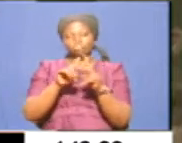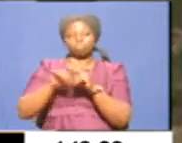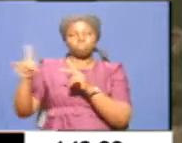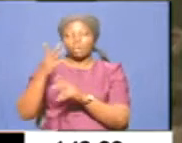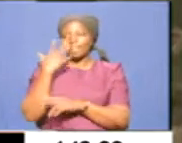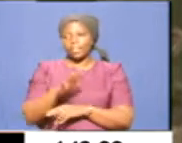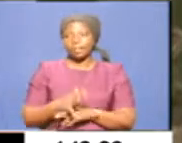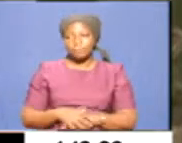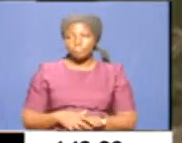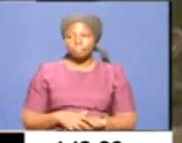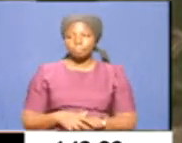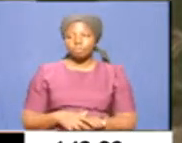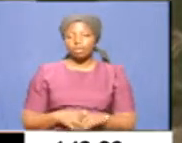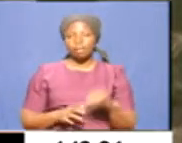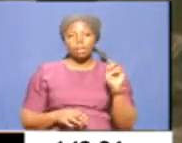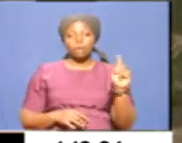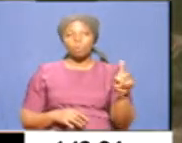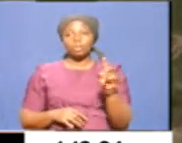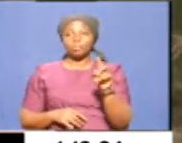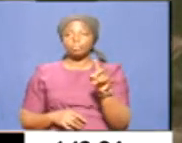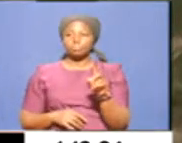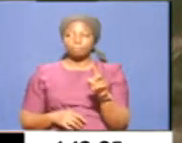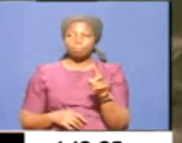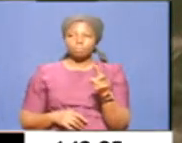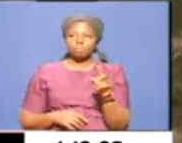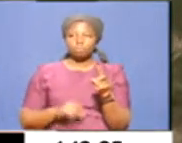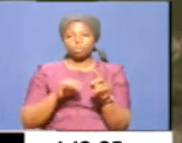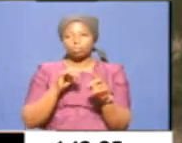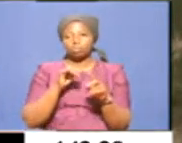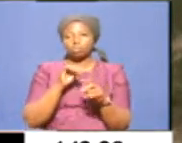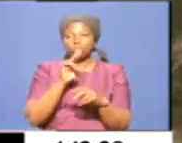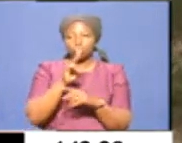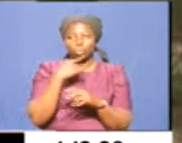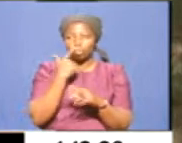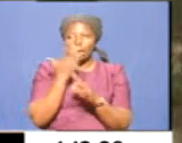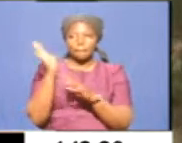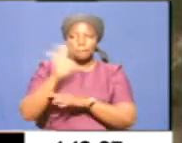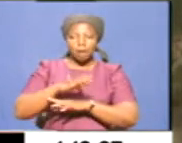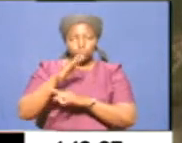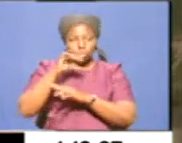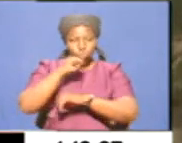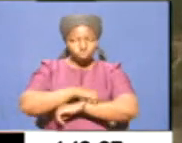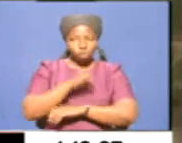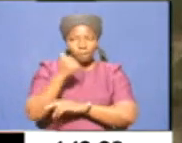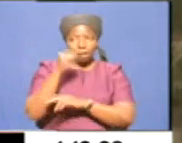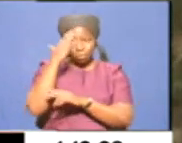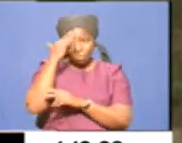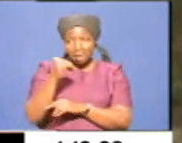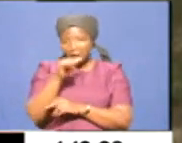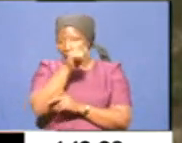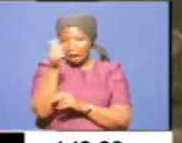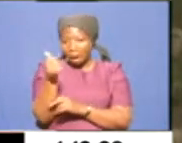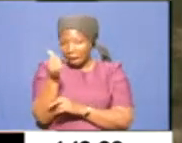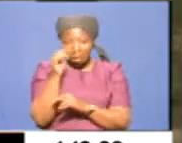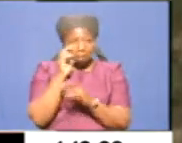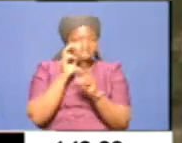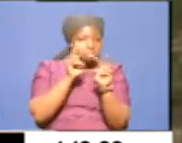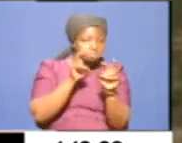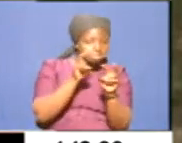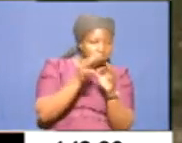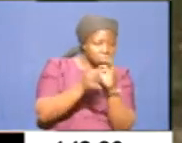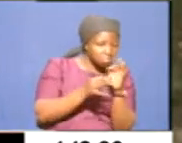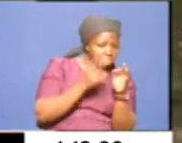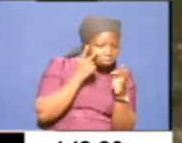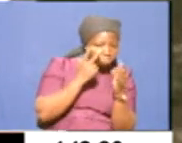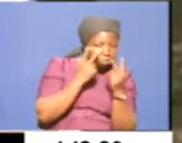one or two about how bado hawajarudi. Na ninafikiria ni kwa sababu wengi wanaangalia kama watu wamerudi,